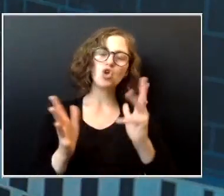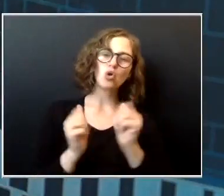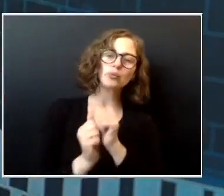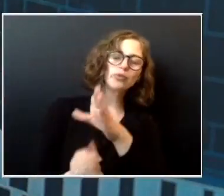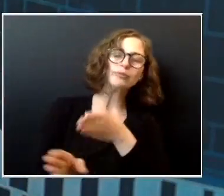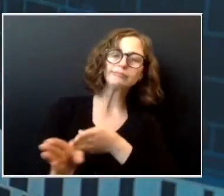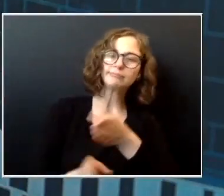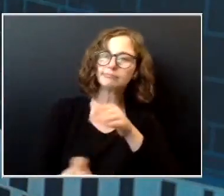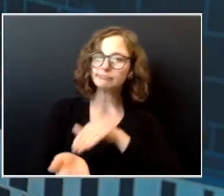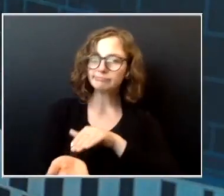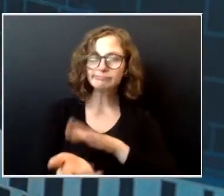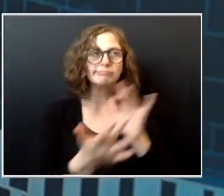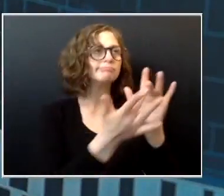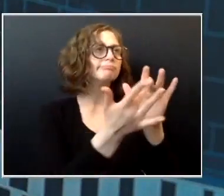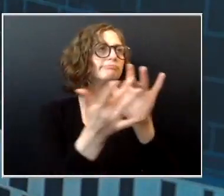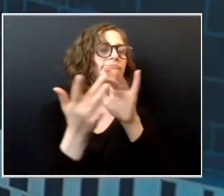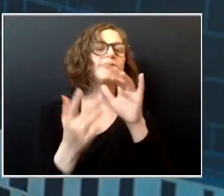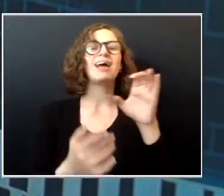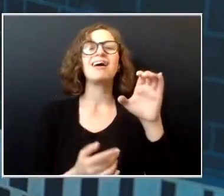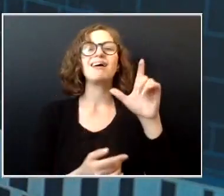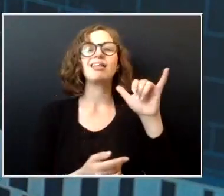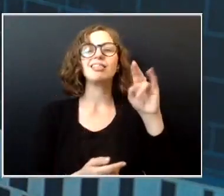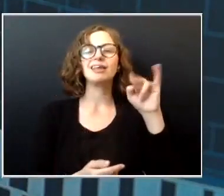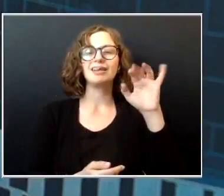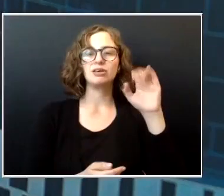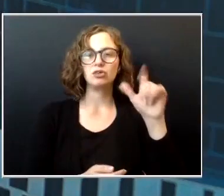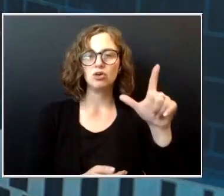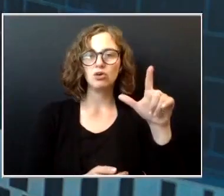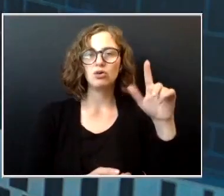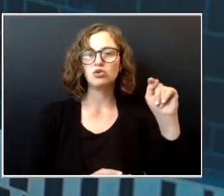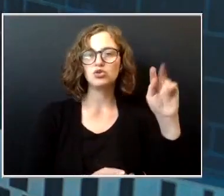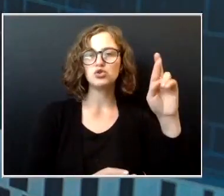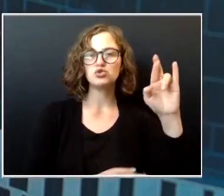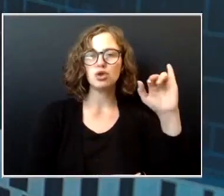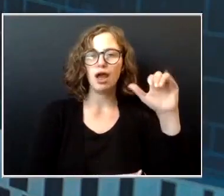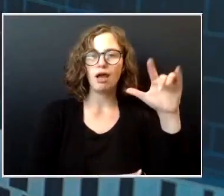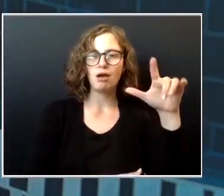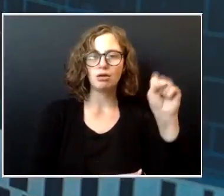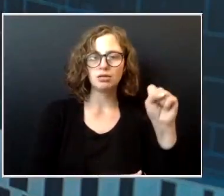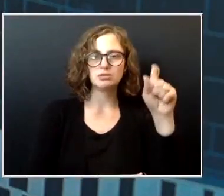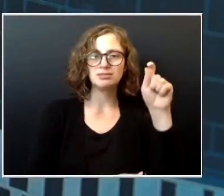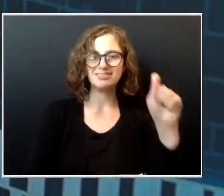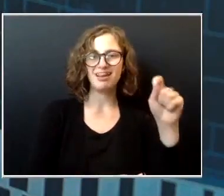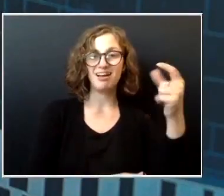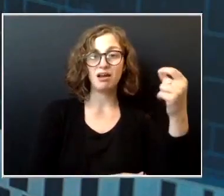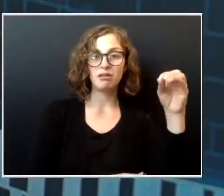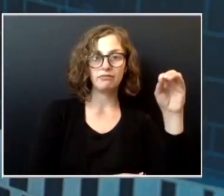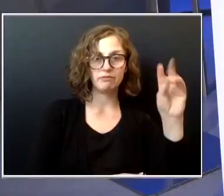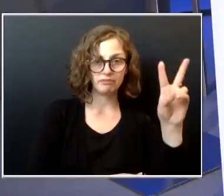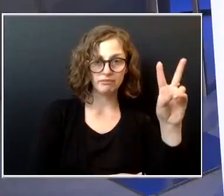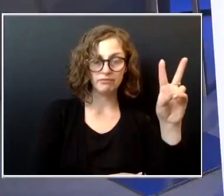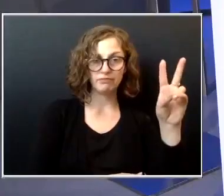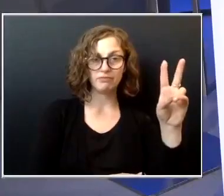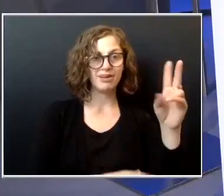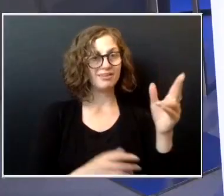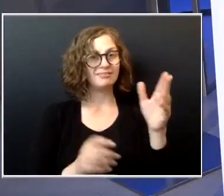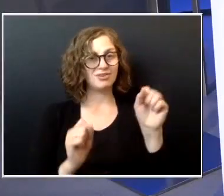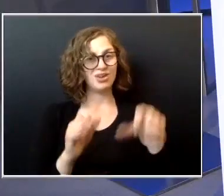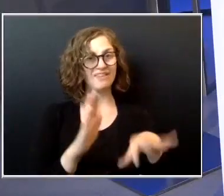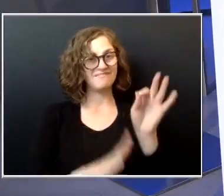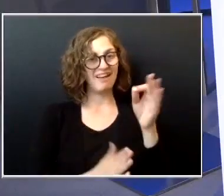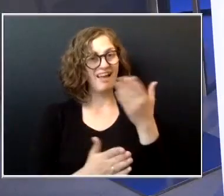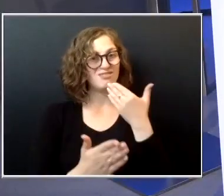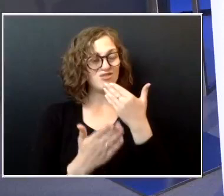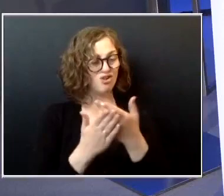go to clinicaltrials.gov. There are a lot of opportunities to be involved, and that makes me very happy. Yeah, that's a good legacy to leave. We